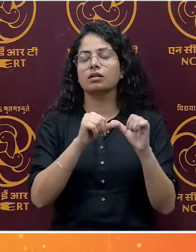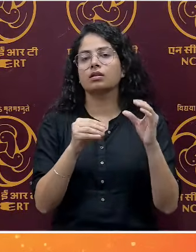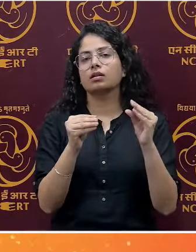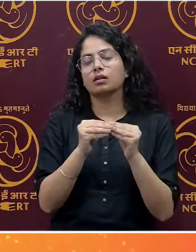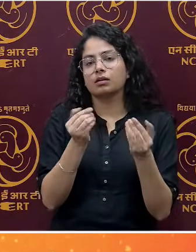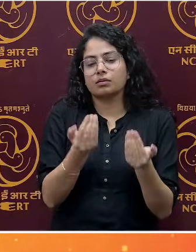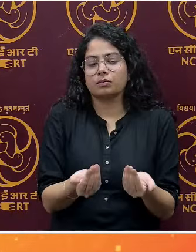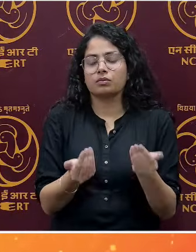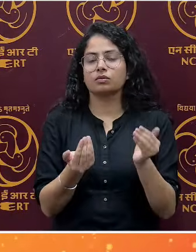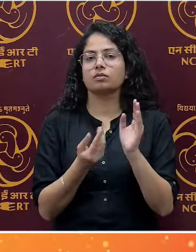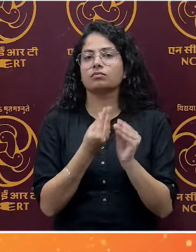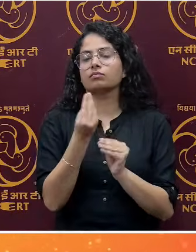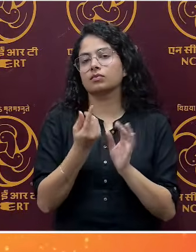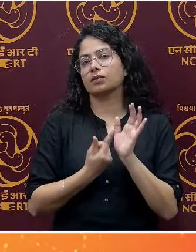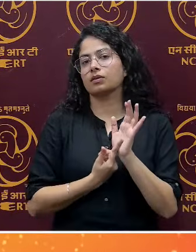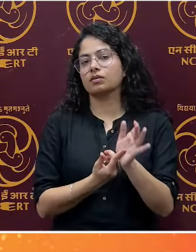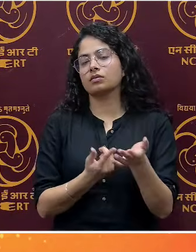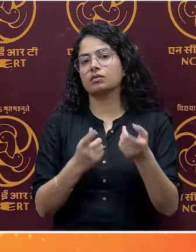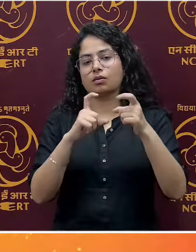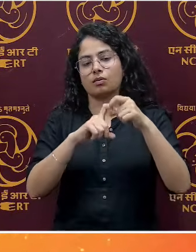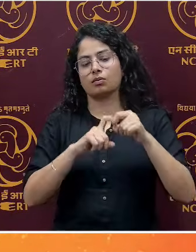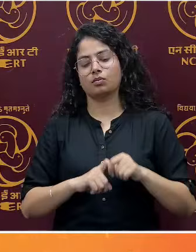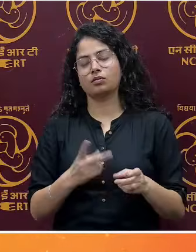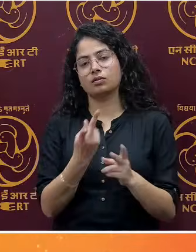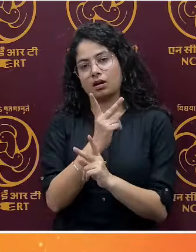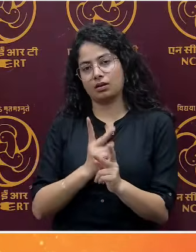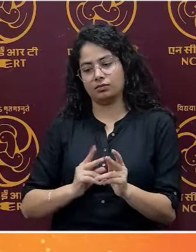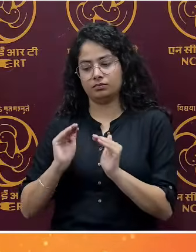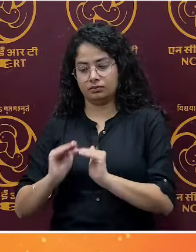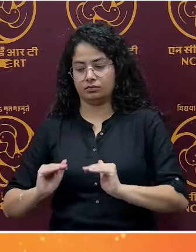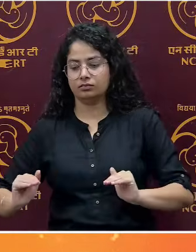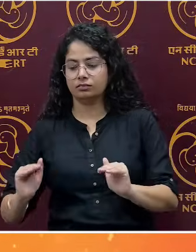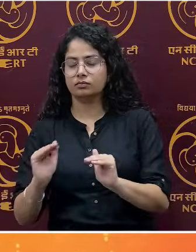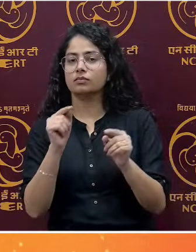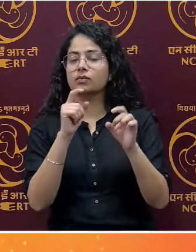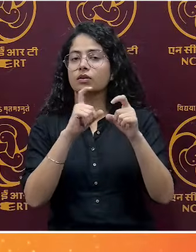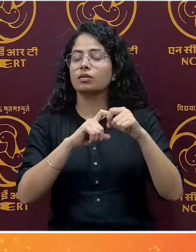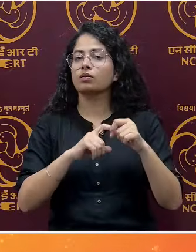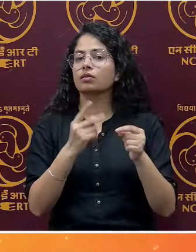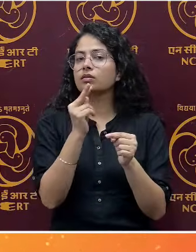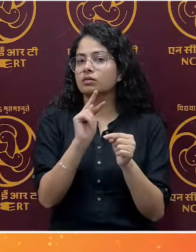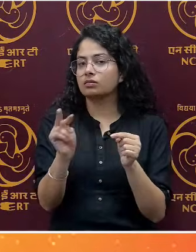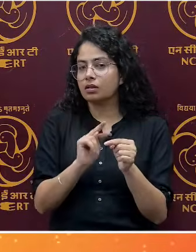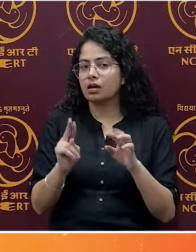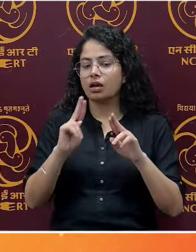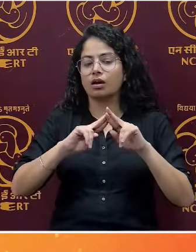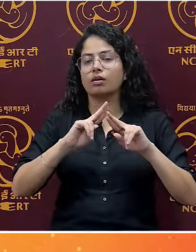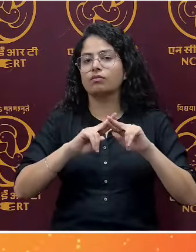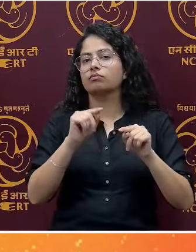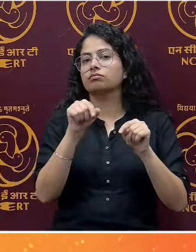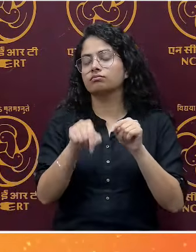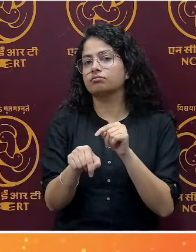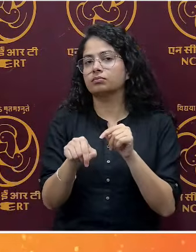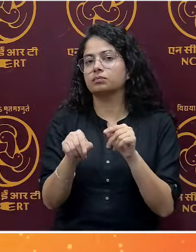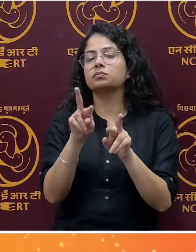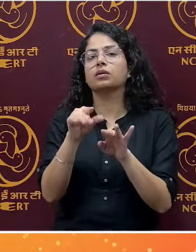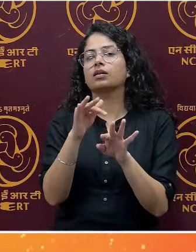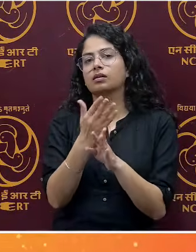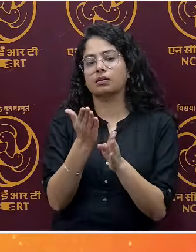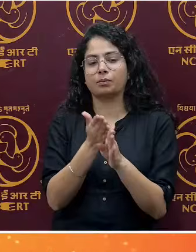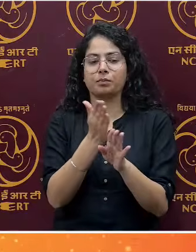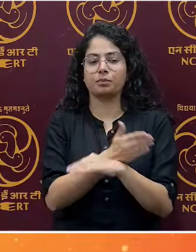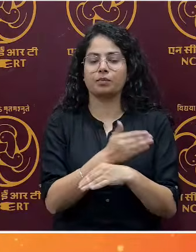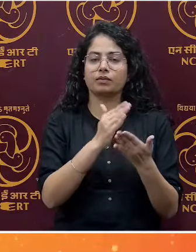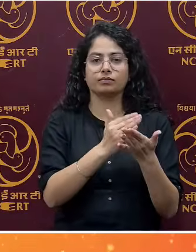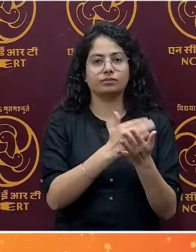multiple choice questions, and your student can read the question that what is this formula, which we have already done in the